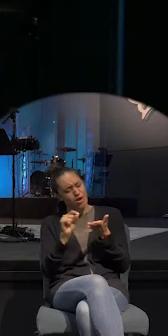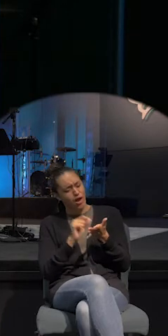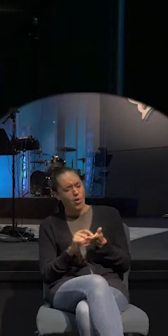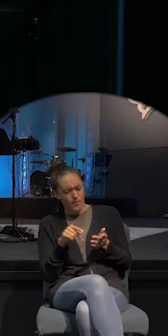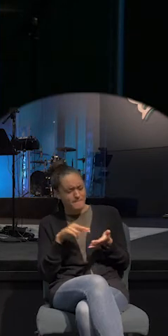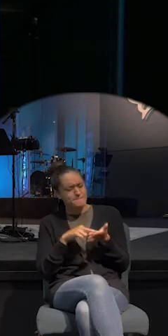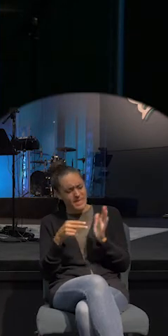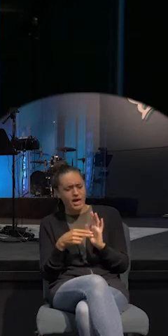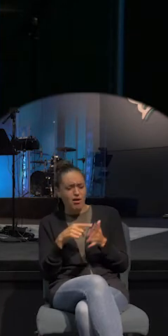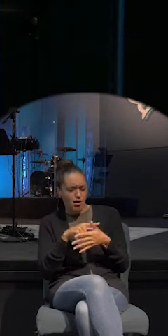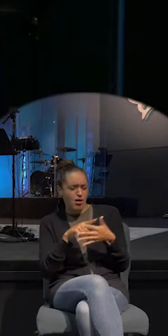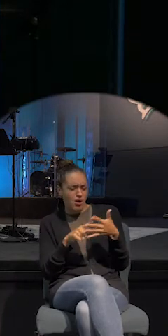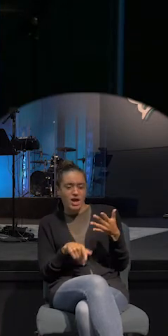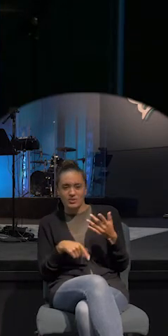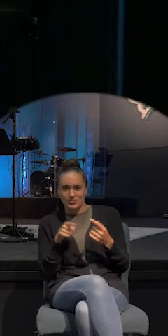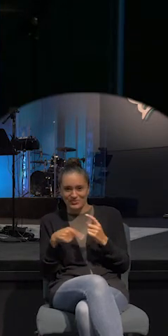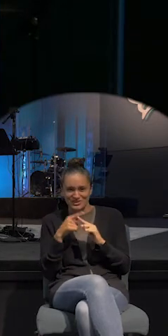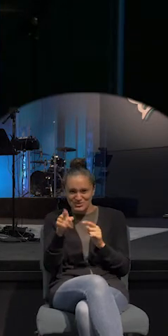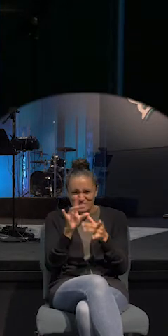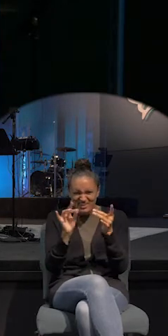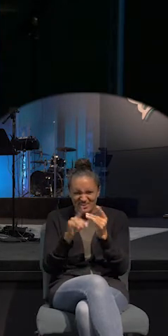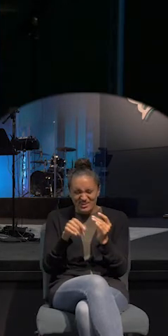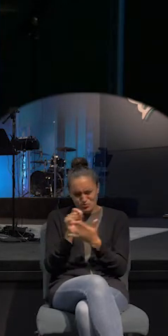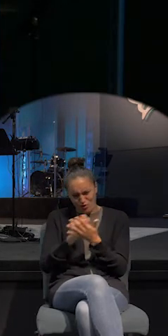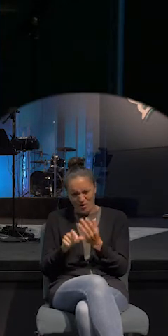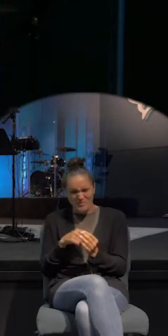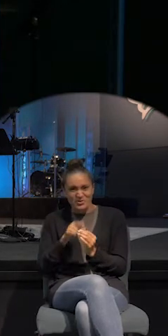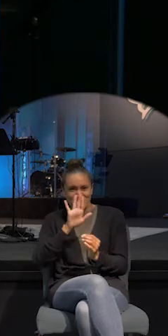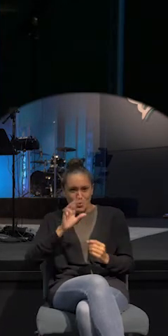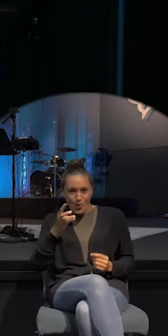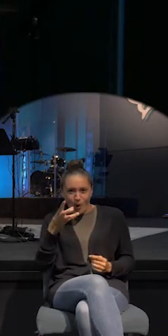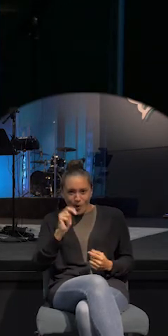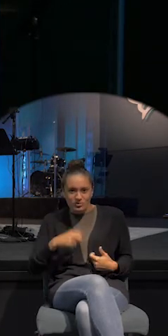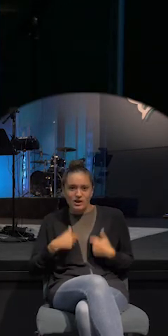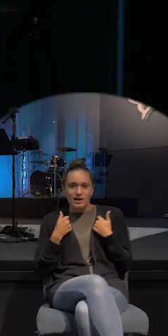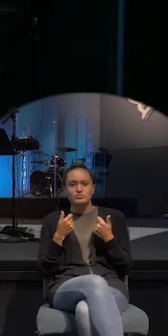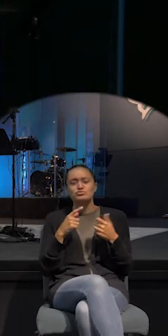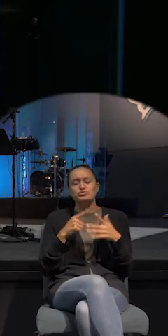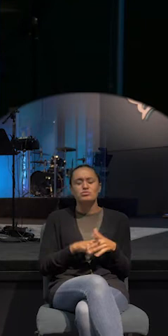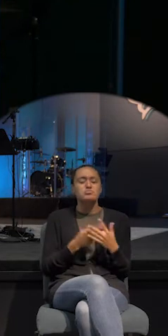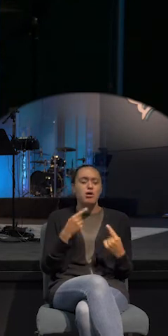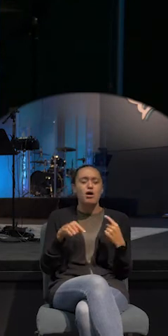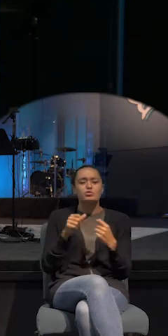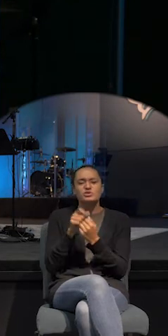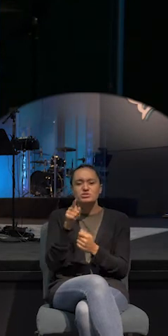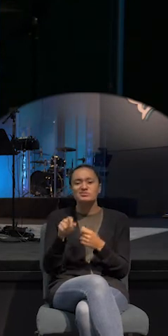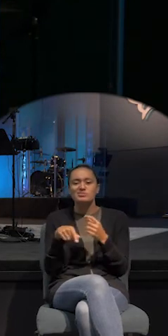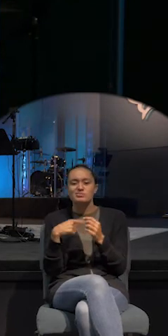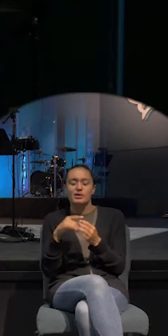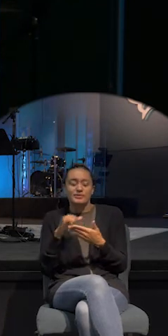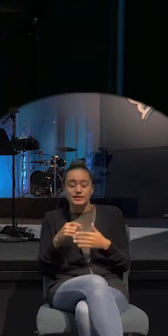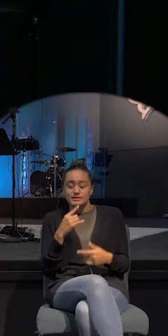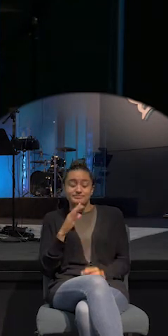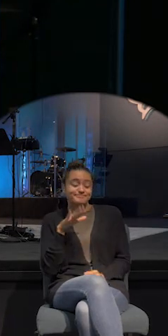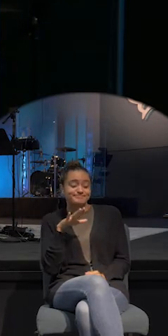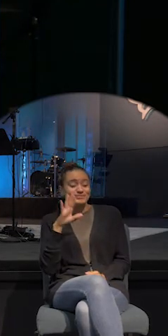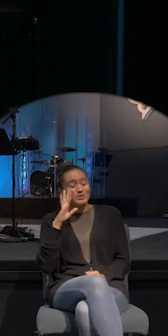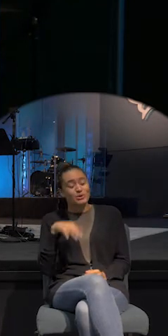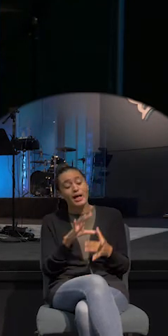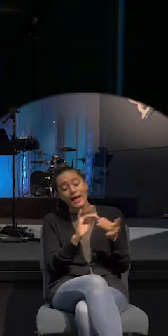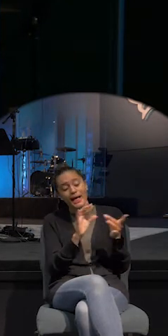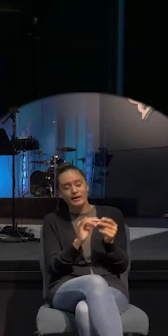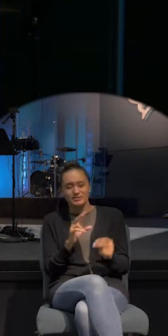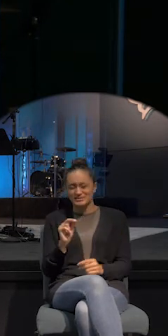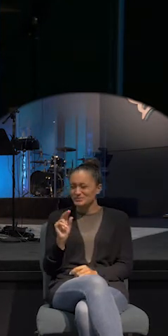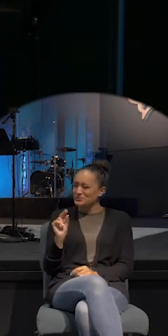when you're talking about your life. And they're starting to argue with you about it. They're saying, "Well, you know, blah, blah, blah." And you